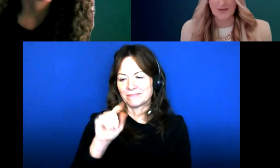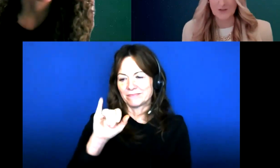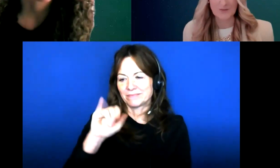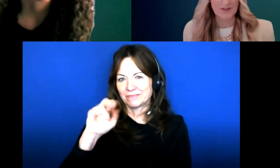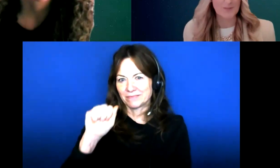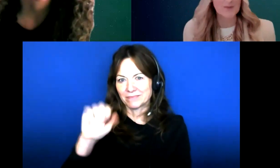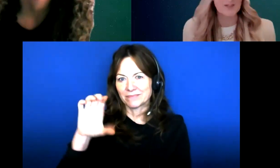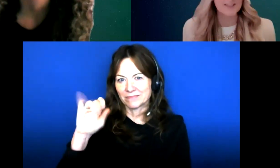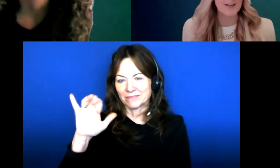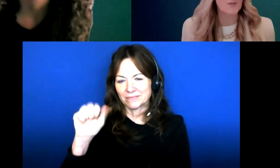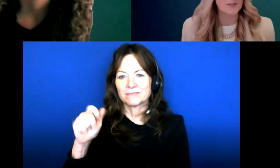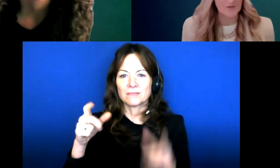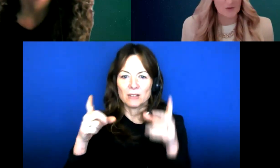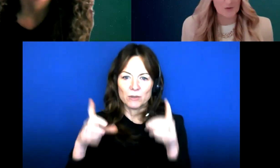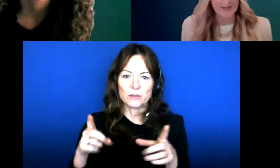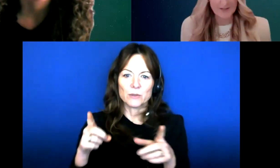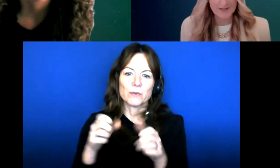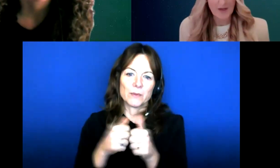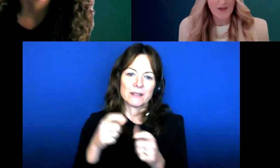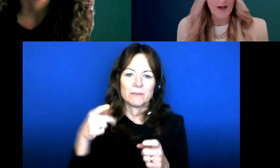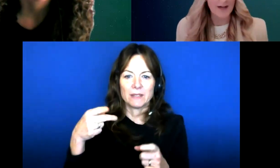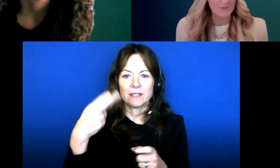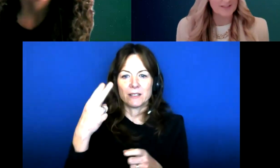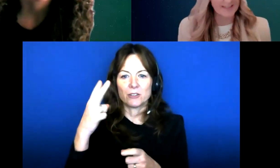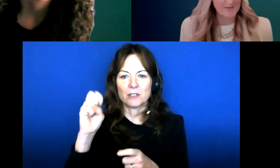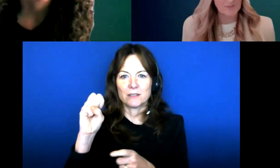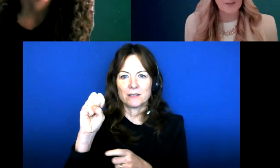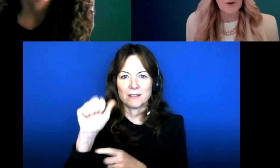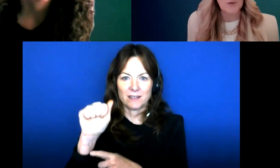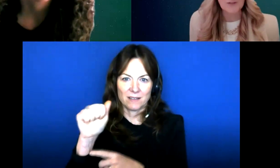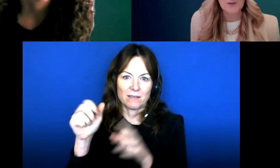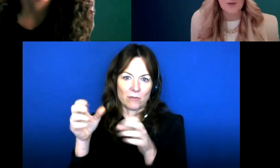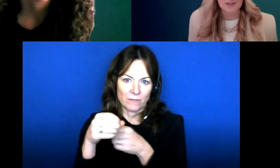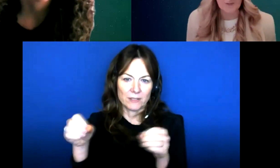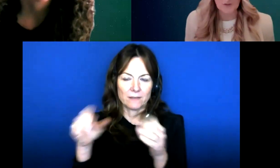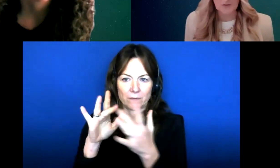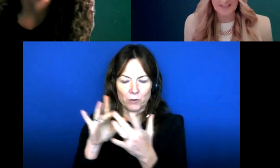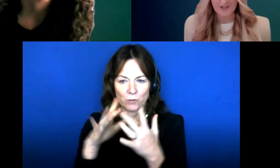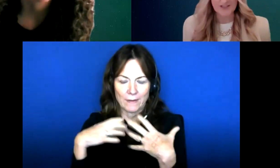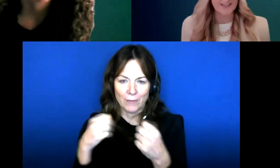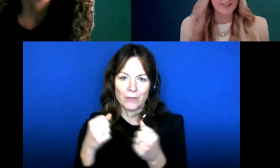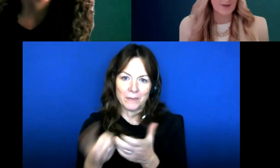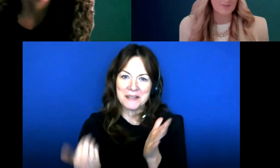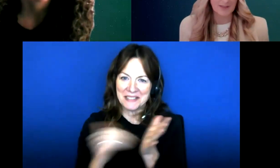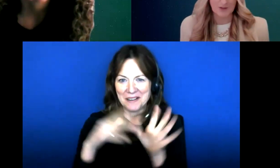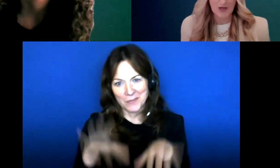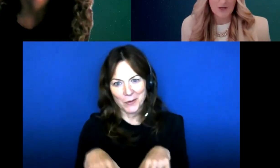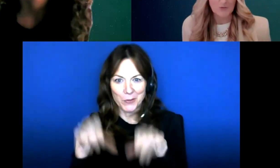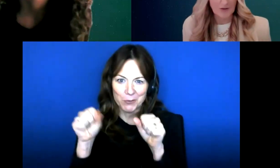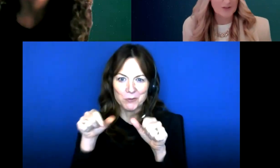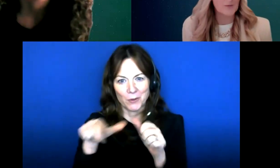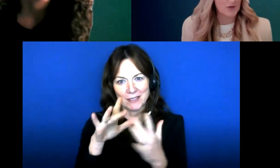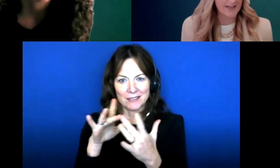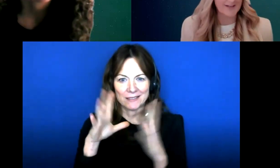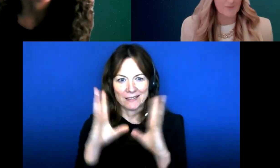the directors with the PHSA Office of Virtual Health. I once again will be your host for this virtual session, and it's my pleasure